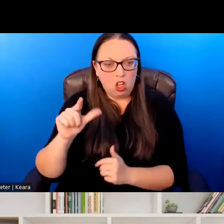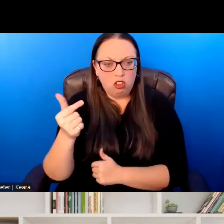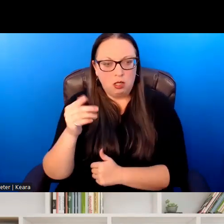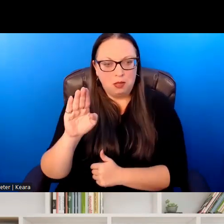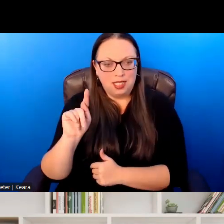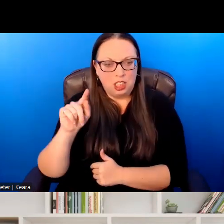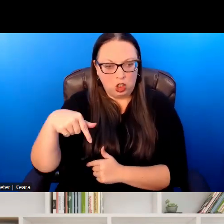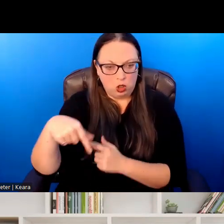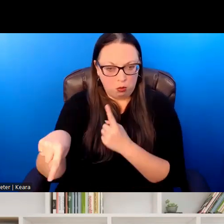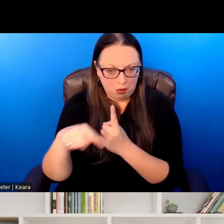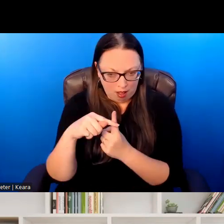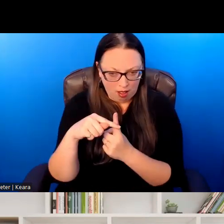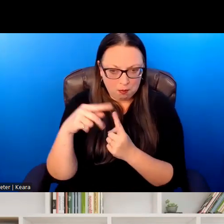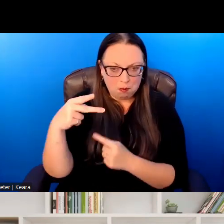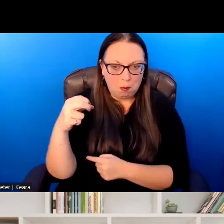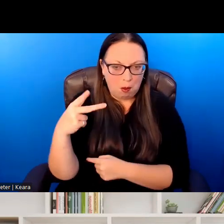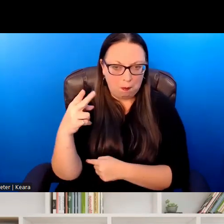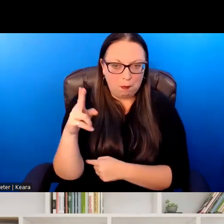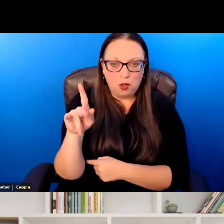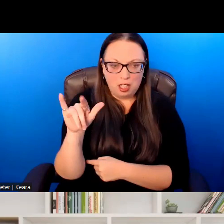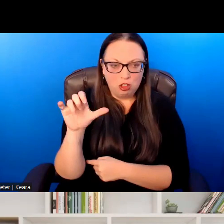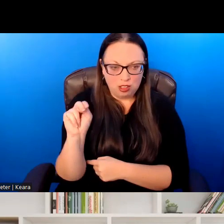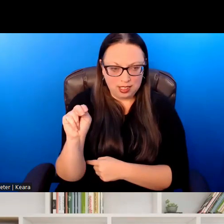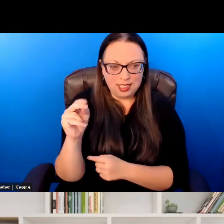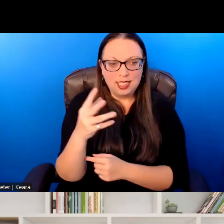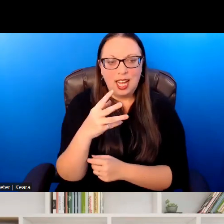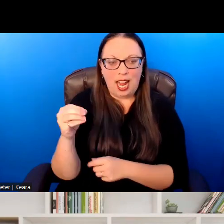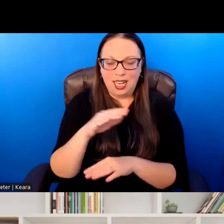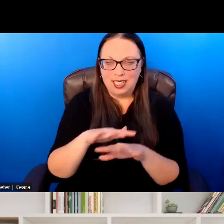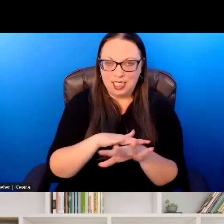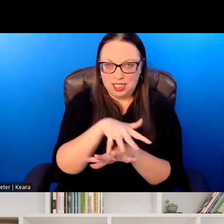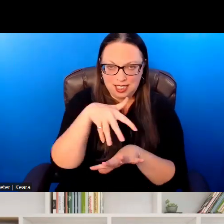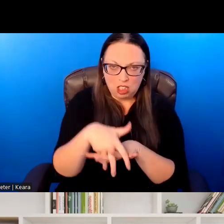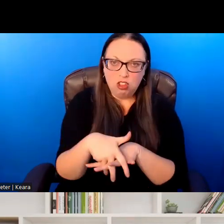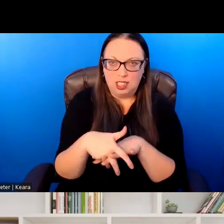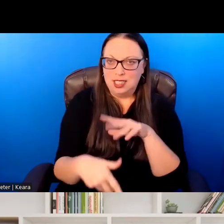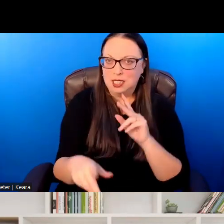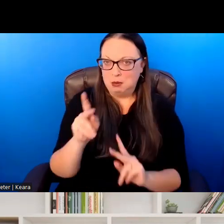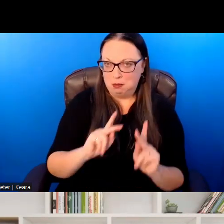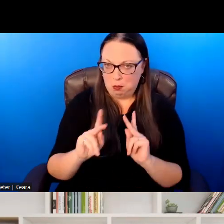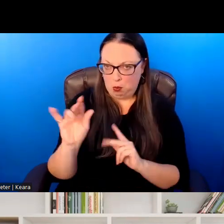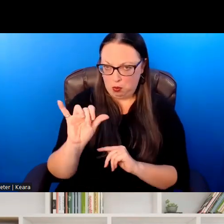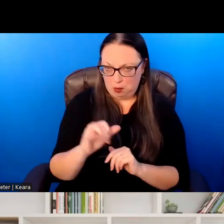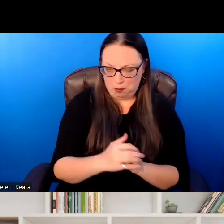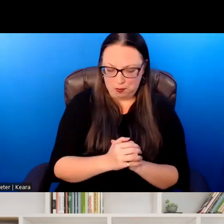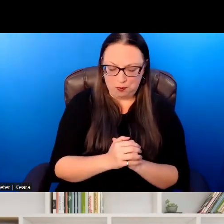LGBTQ plus population, as well as the indigenous peoples.